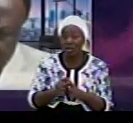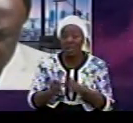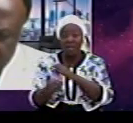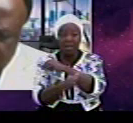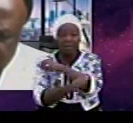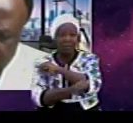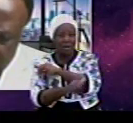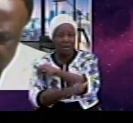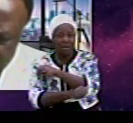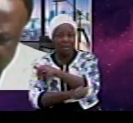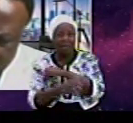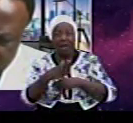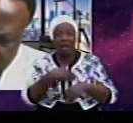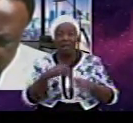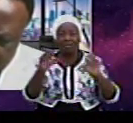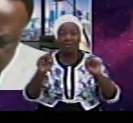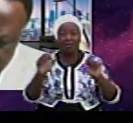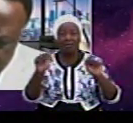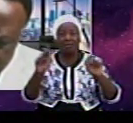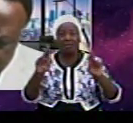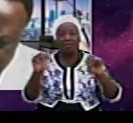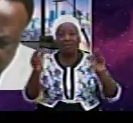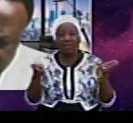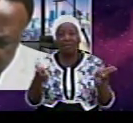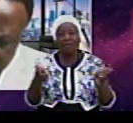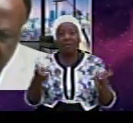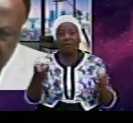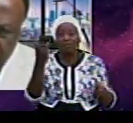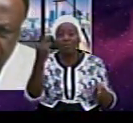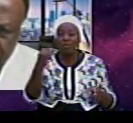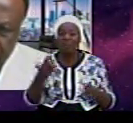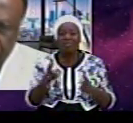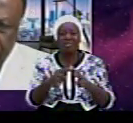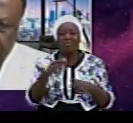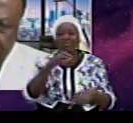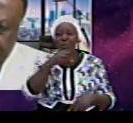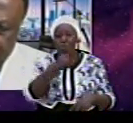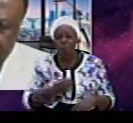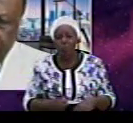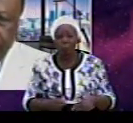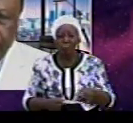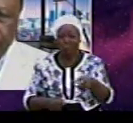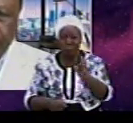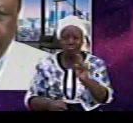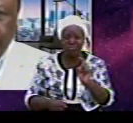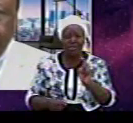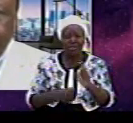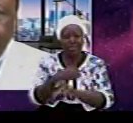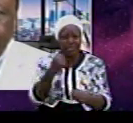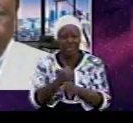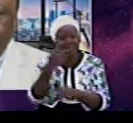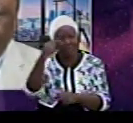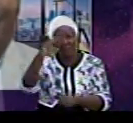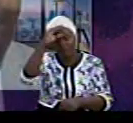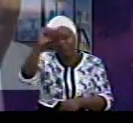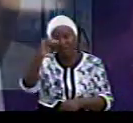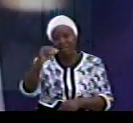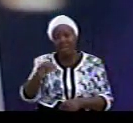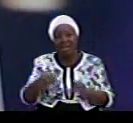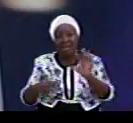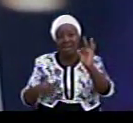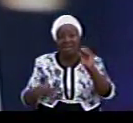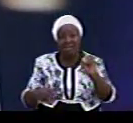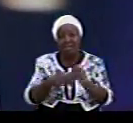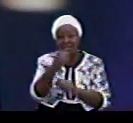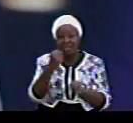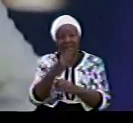and Sarah were already old. 100 years for the man, 90 years for